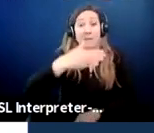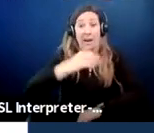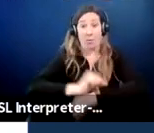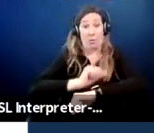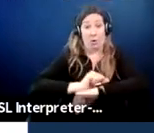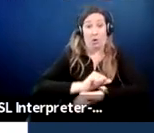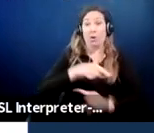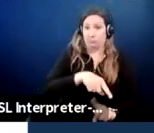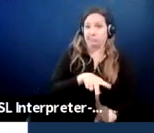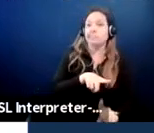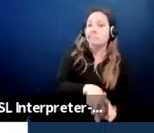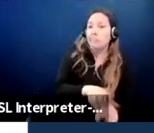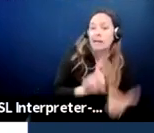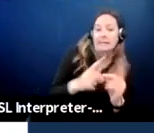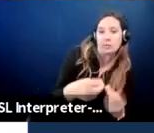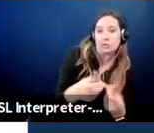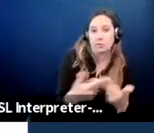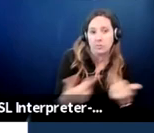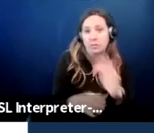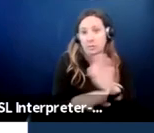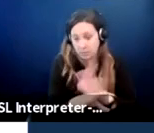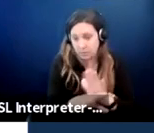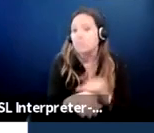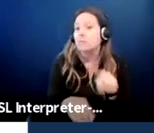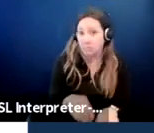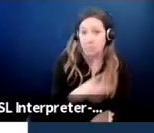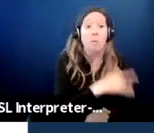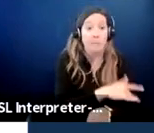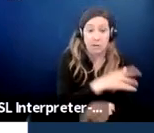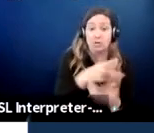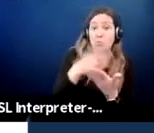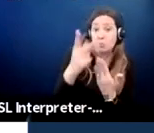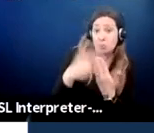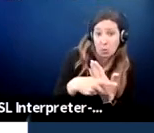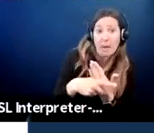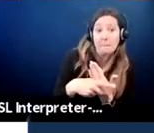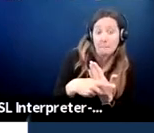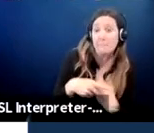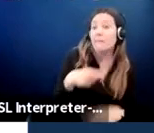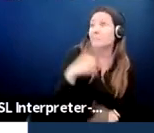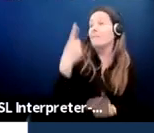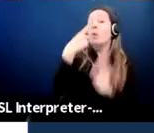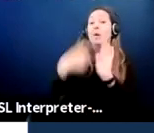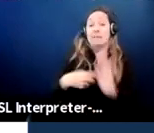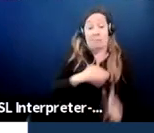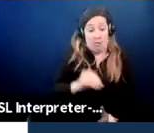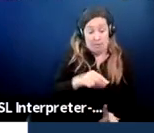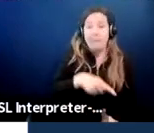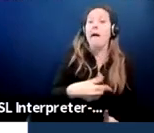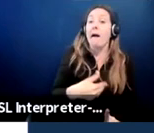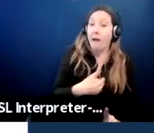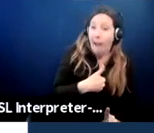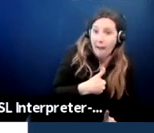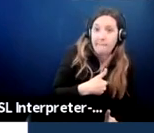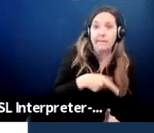program. It's a very lucrative tax credit. It's a provincial program. So depending on where you're based, Ontario has its version of the program. So